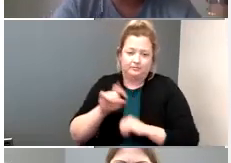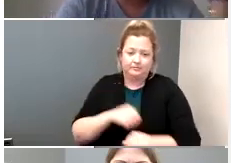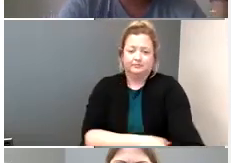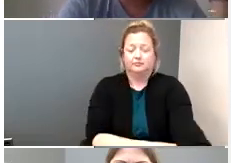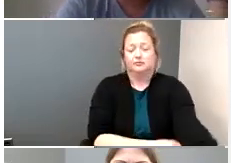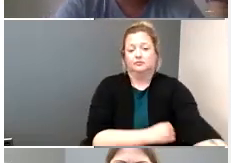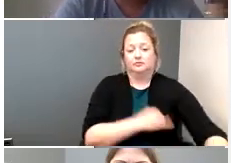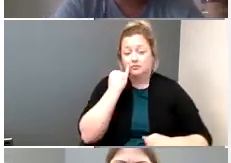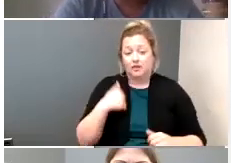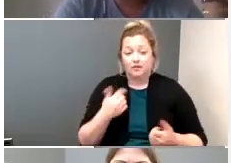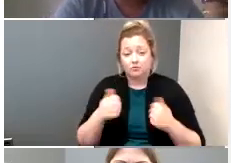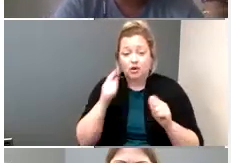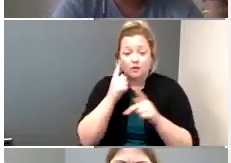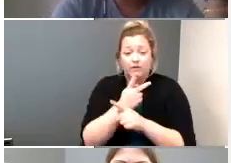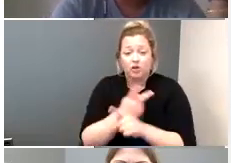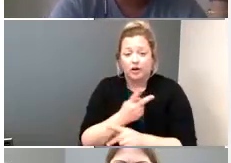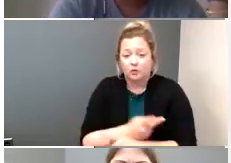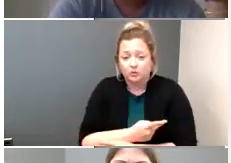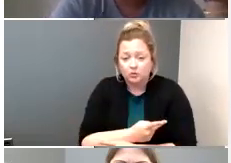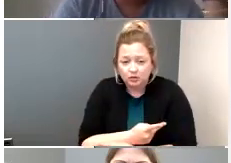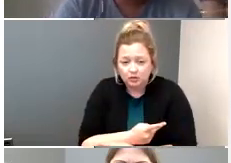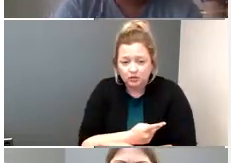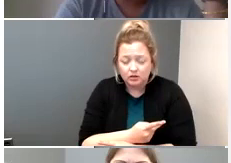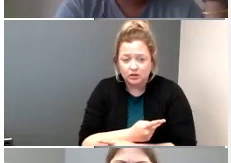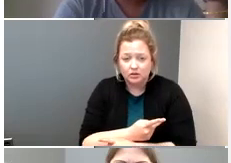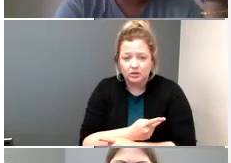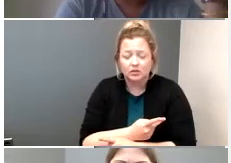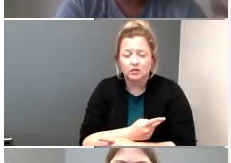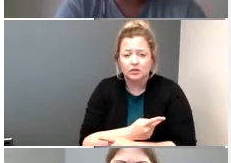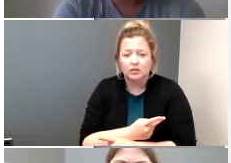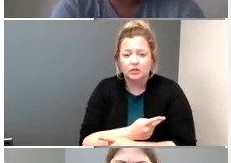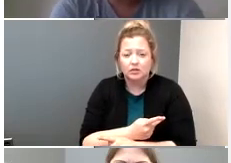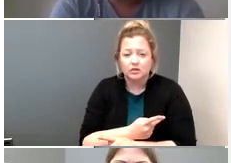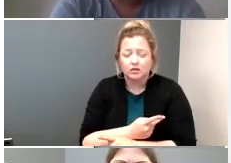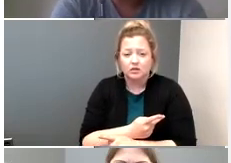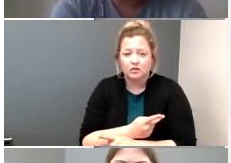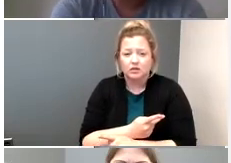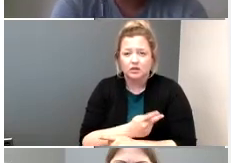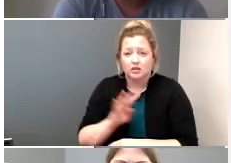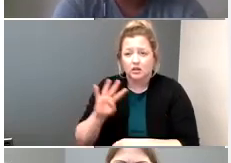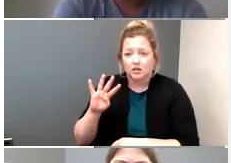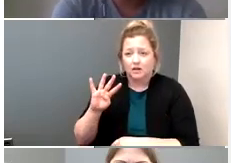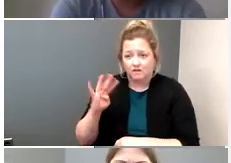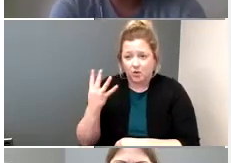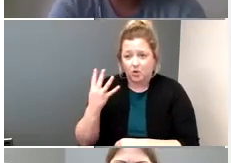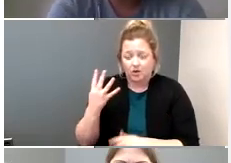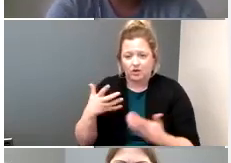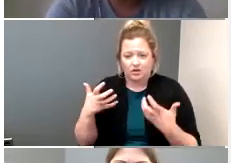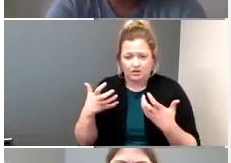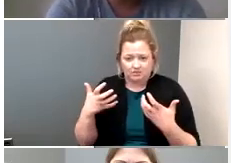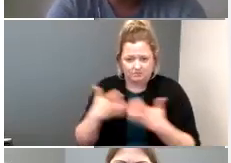trying to find out the let's do fourth Fibonacci number, right? So in order to find the fourth Fibonacci number, I need to